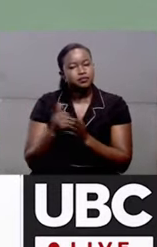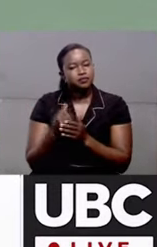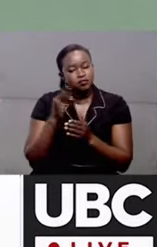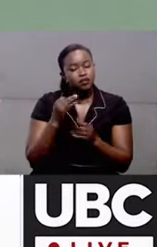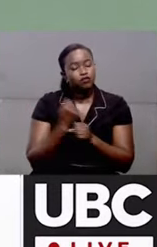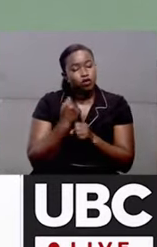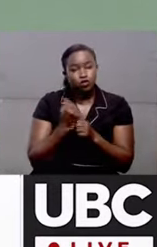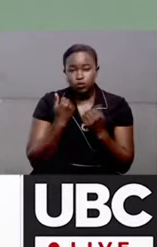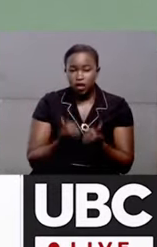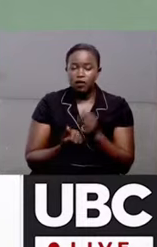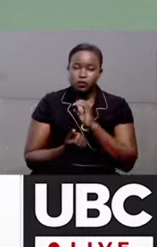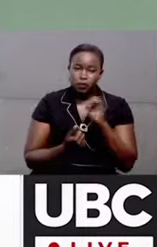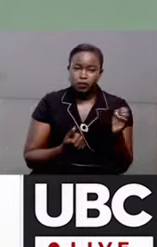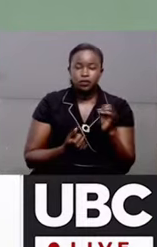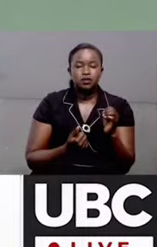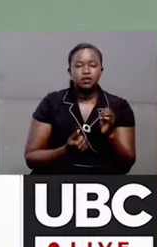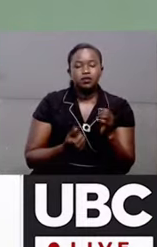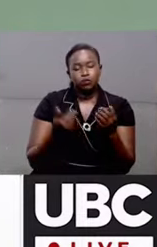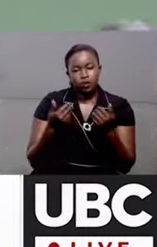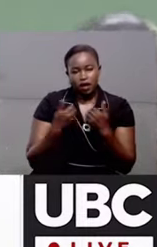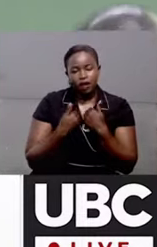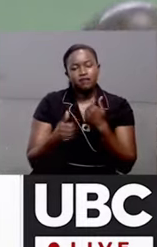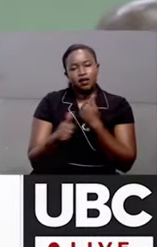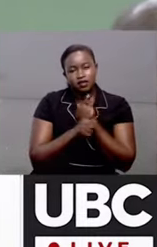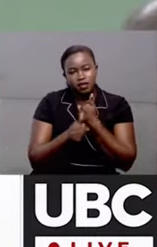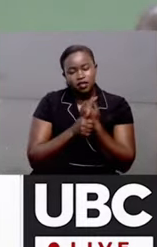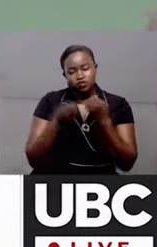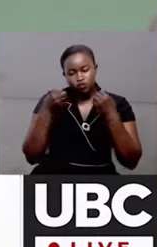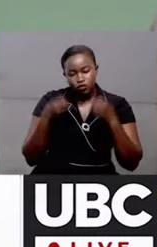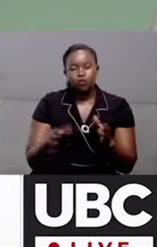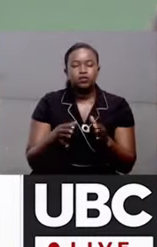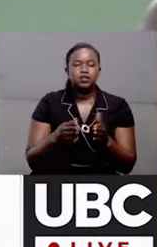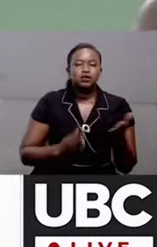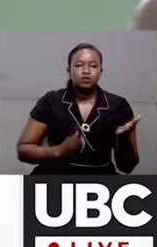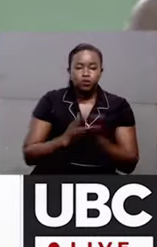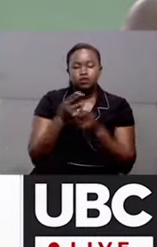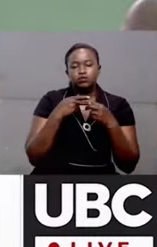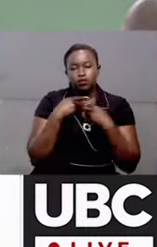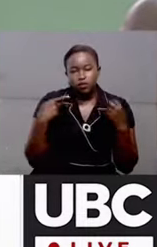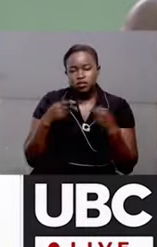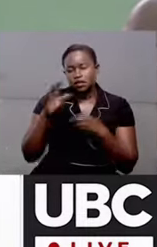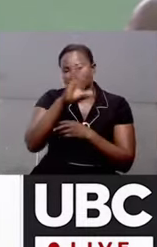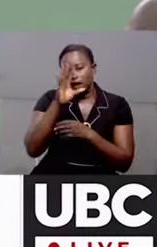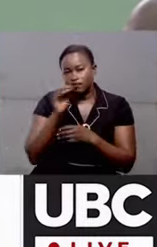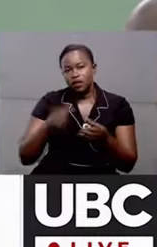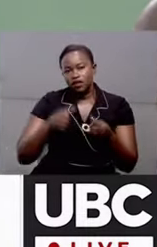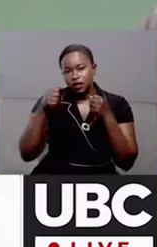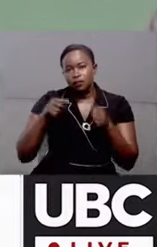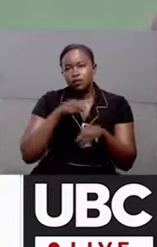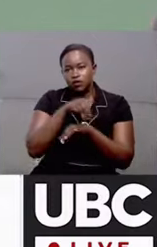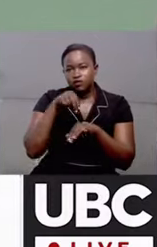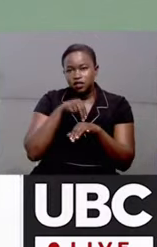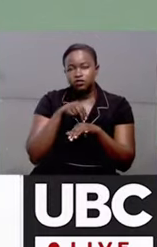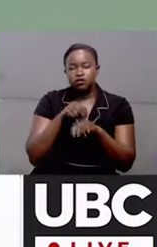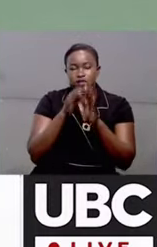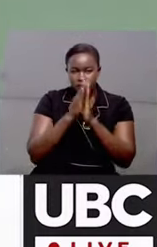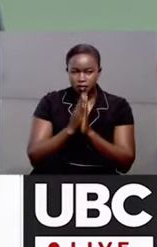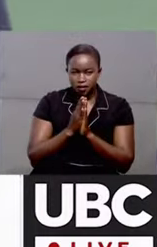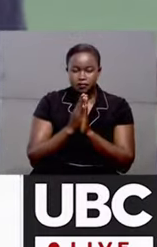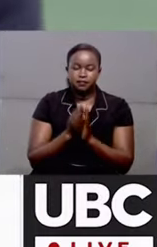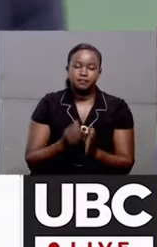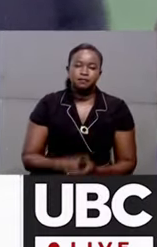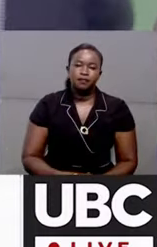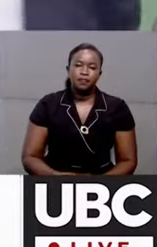now, we run a danger of losing the rights to host the Africa Cup of Nations. I beg.